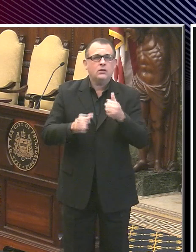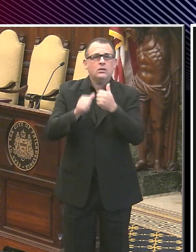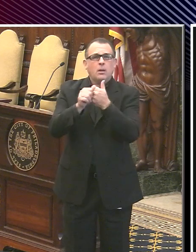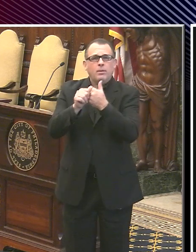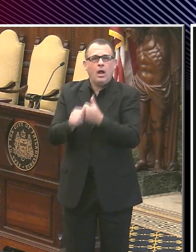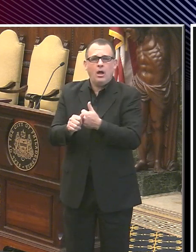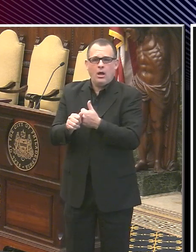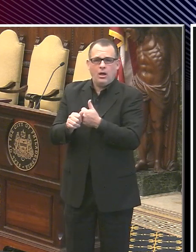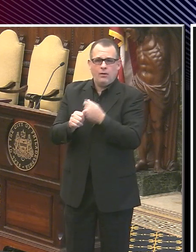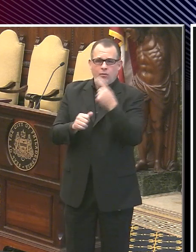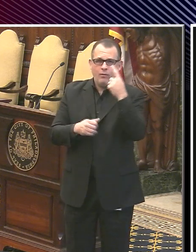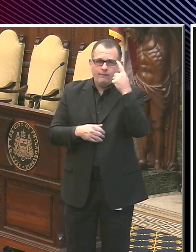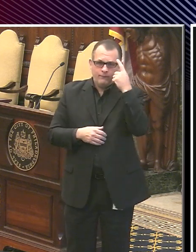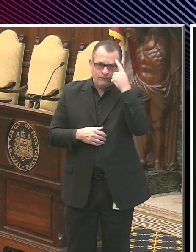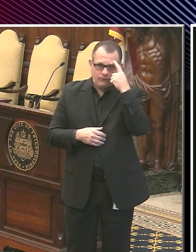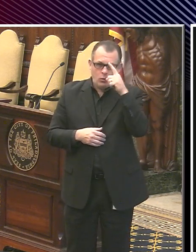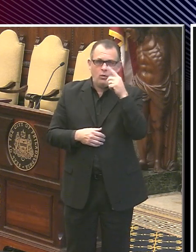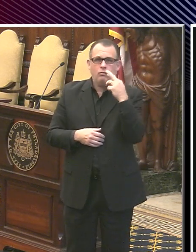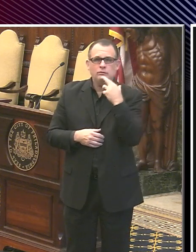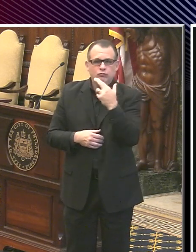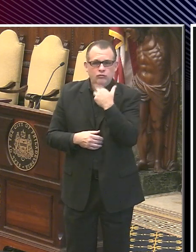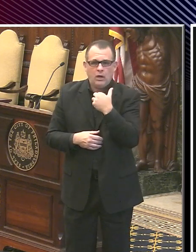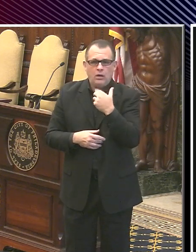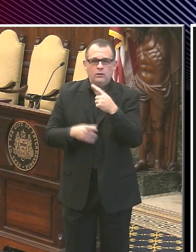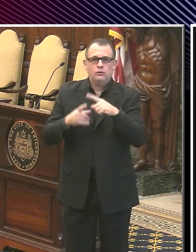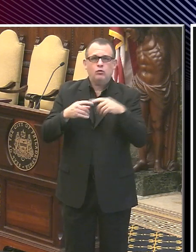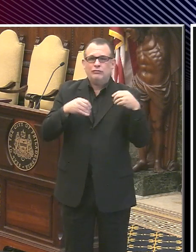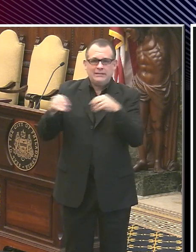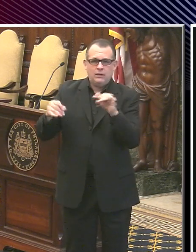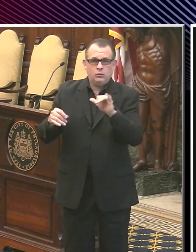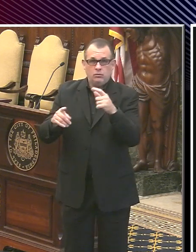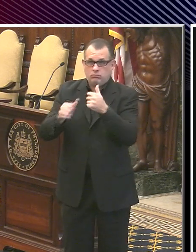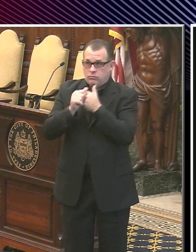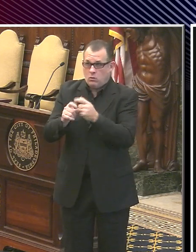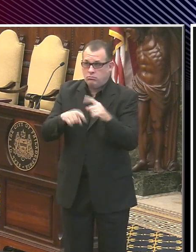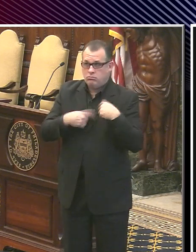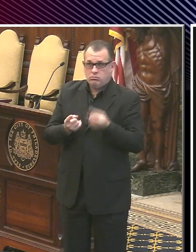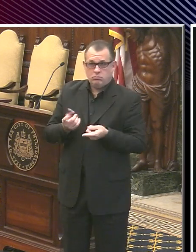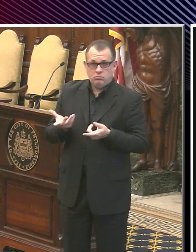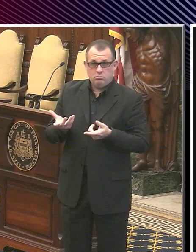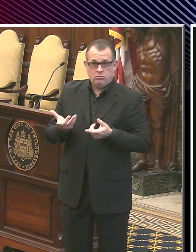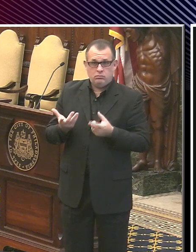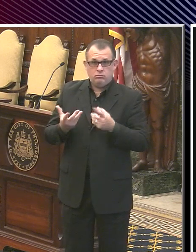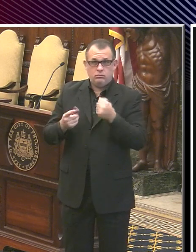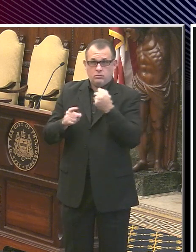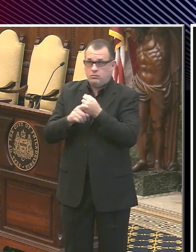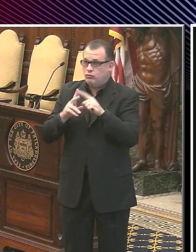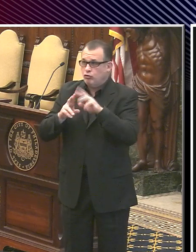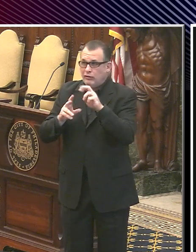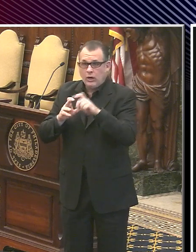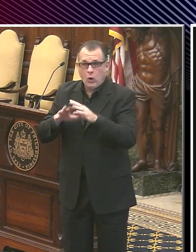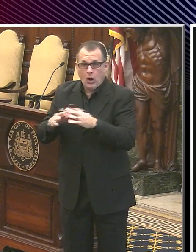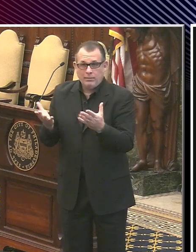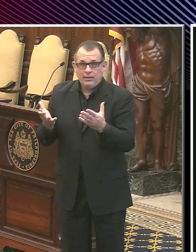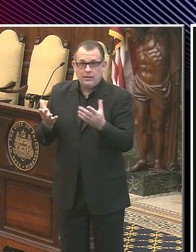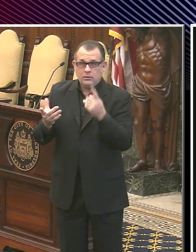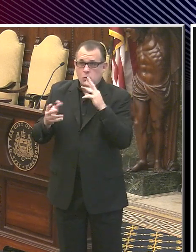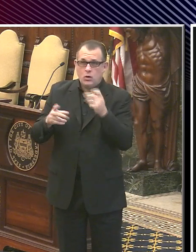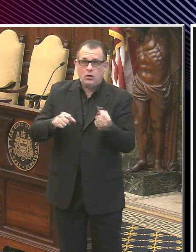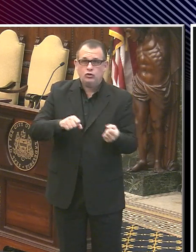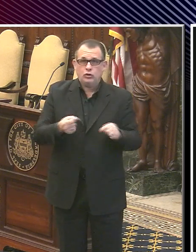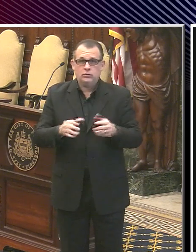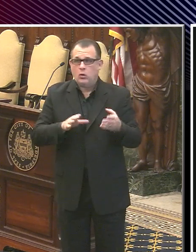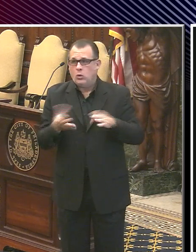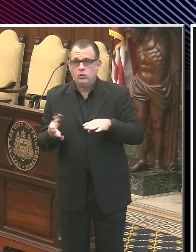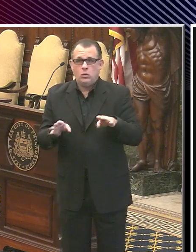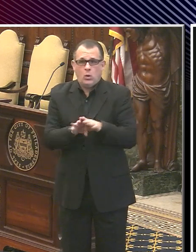non-restaurant retail businesses. How do you think that those businesses did in the initial reopening phase after lockdown when the restrictions were the same